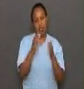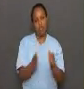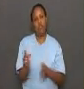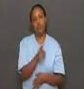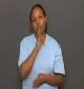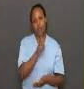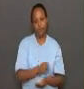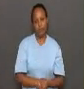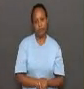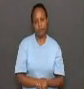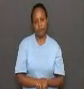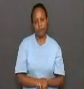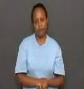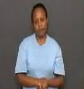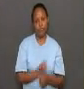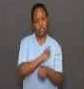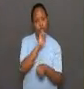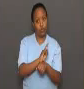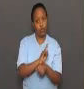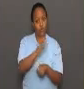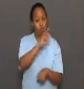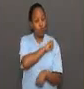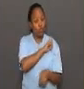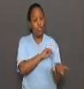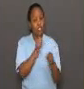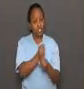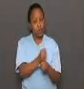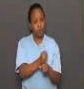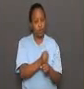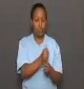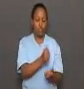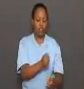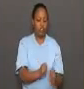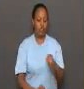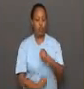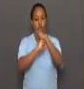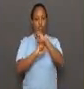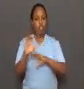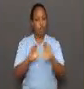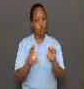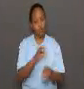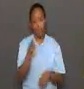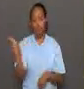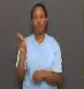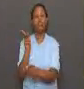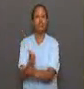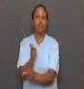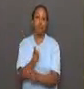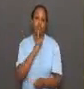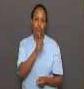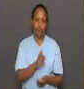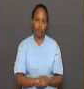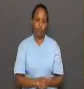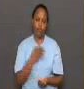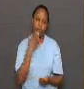Citizens expect the police to help, support, and protect them.